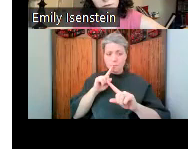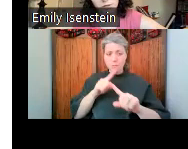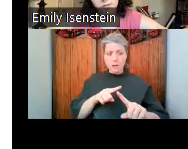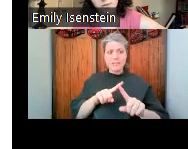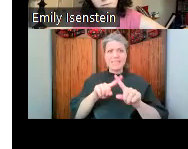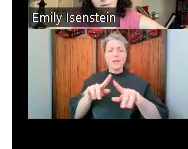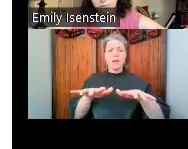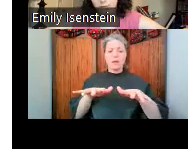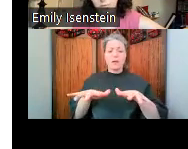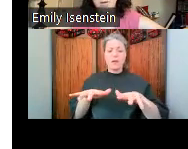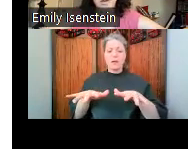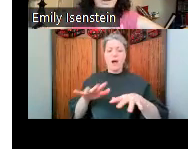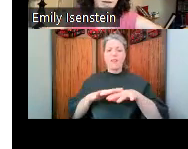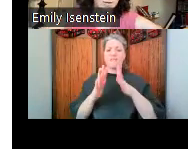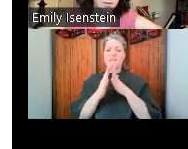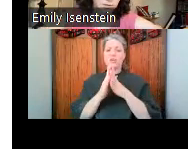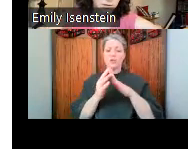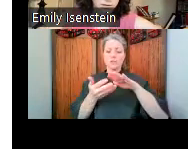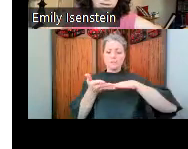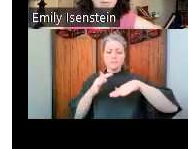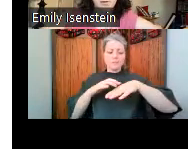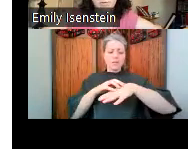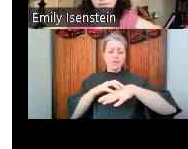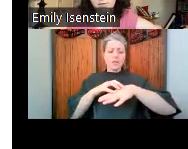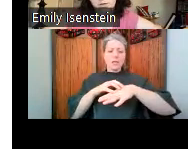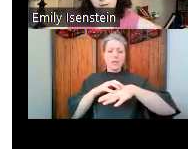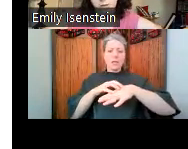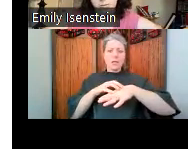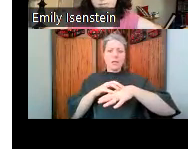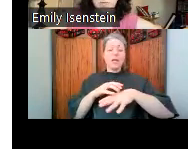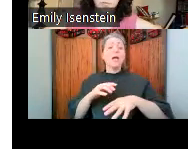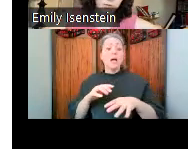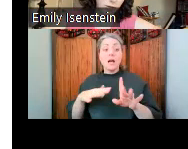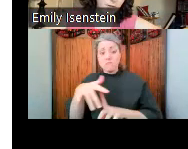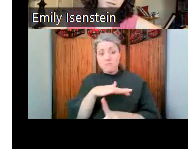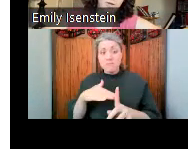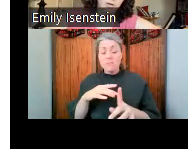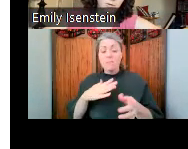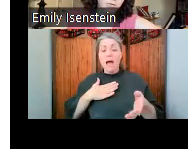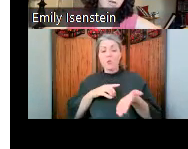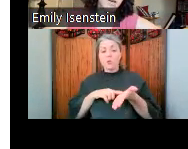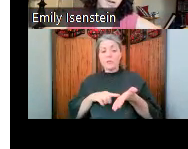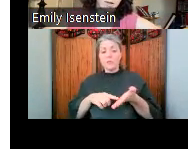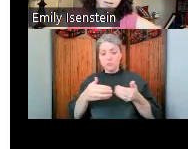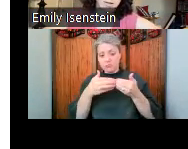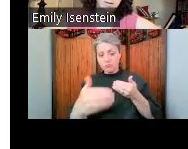of vibrations on the fingertip. And just as context, all the research I talk about from this point on that is my